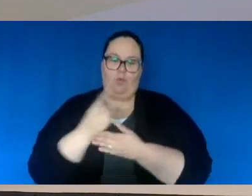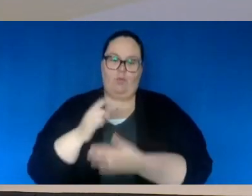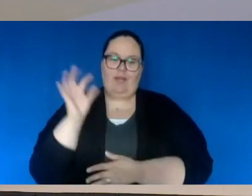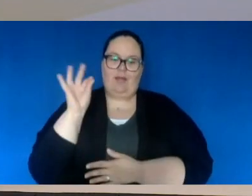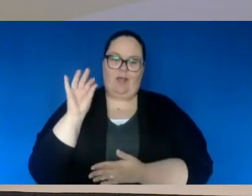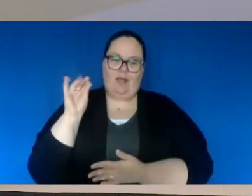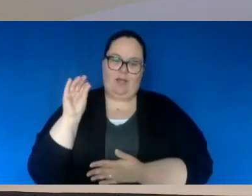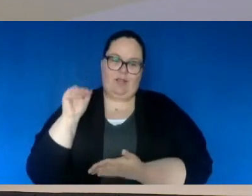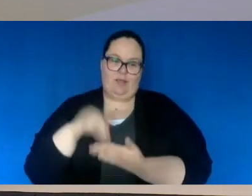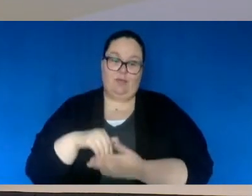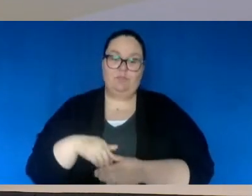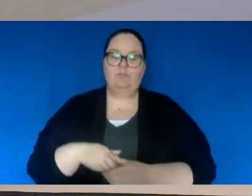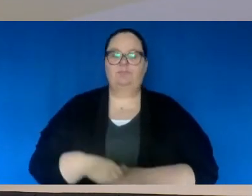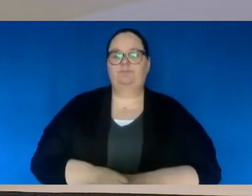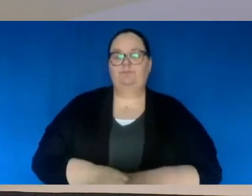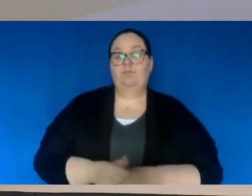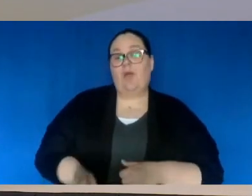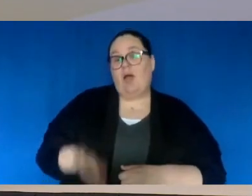Canada.